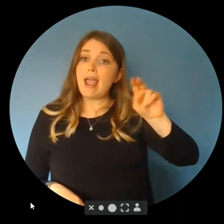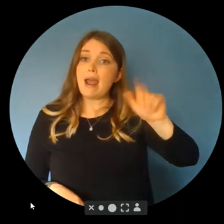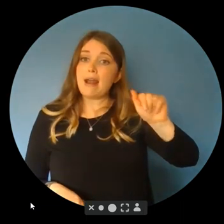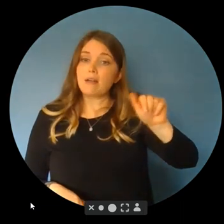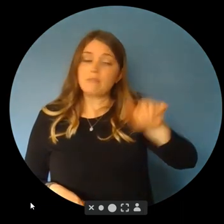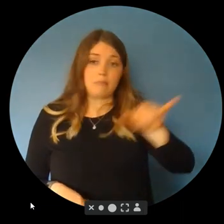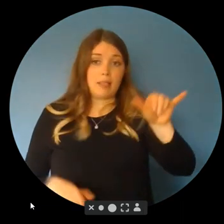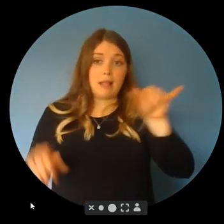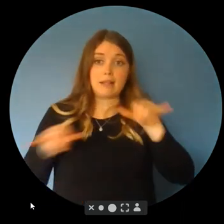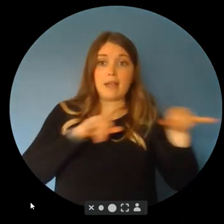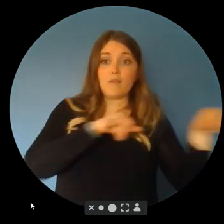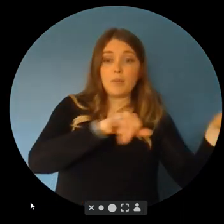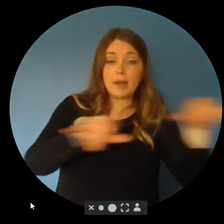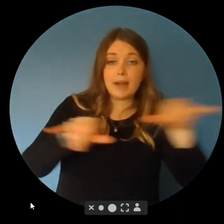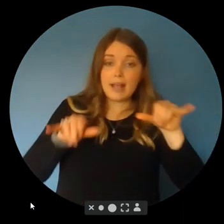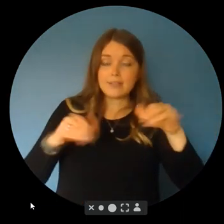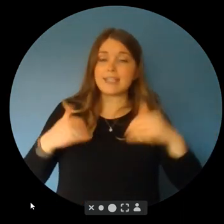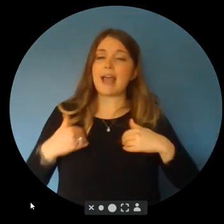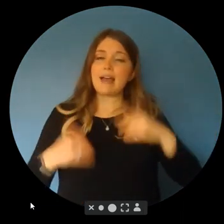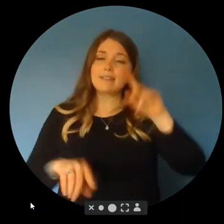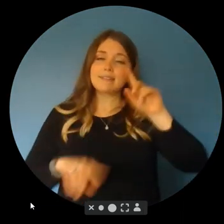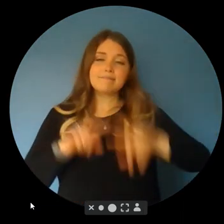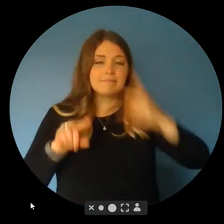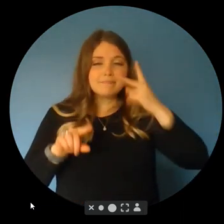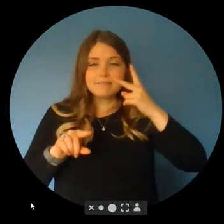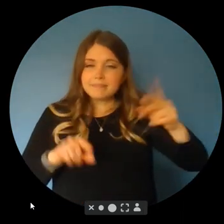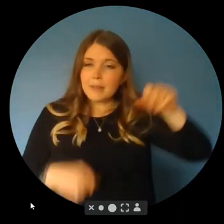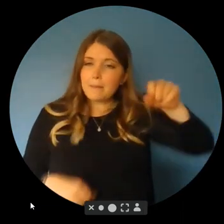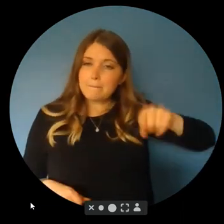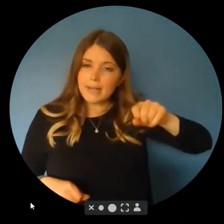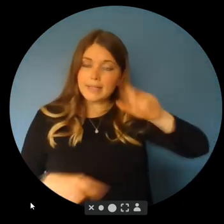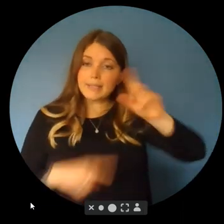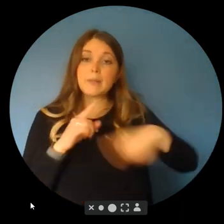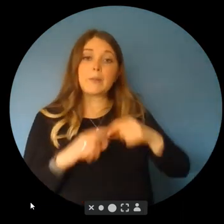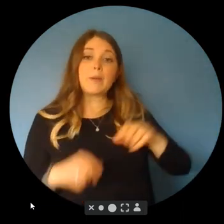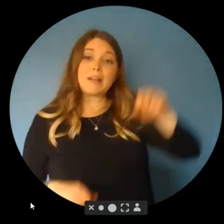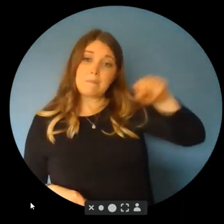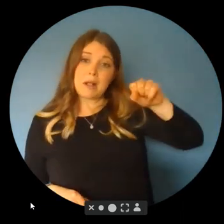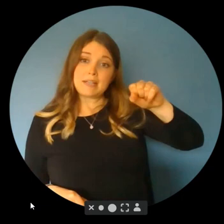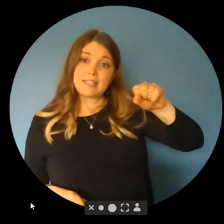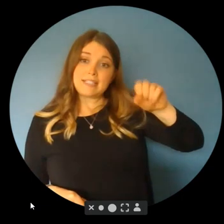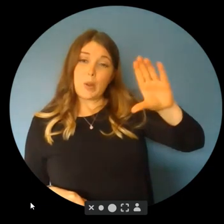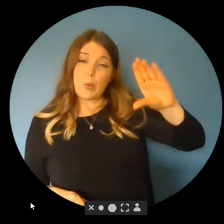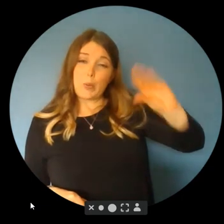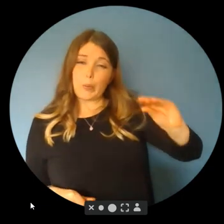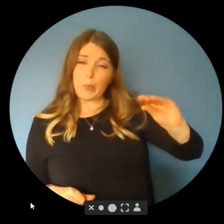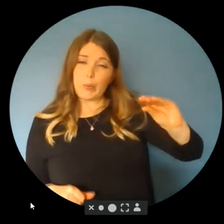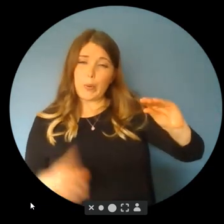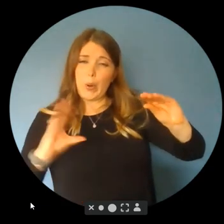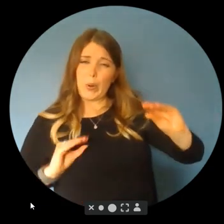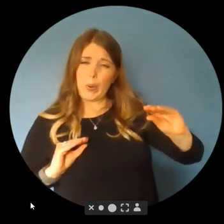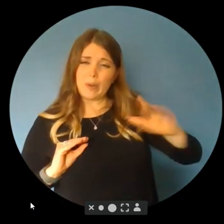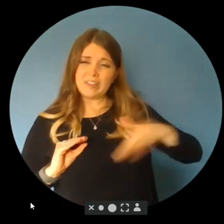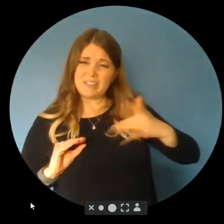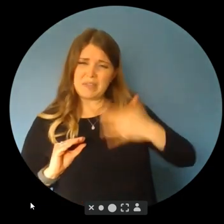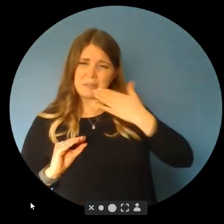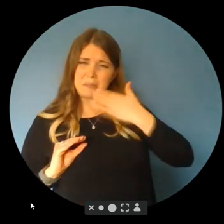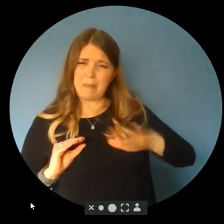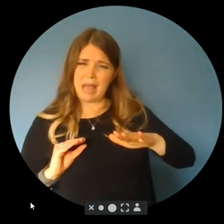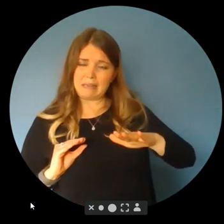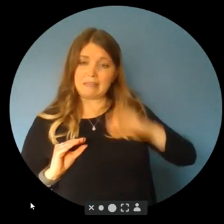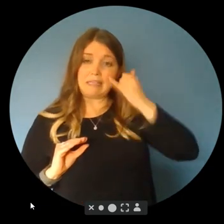feels bad. But when it's full, she feels great. Didn't you ever notice your own